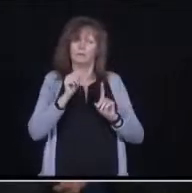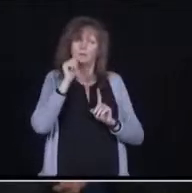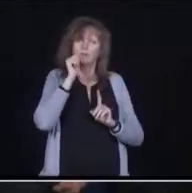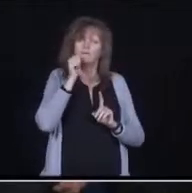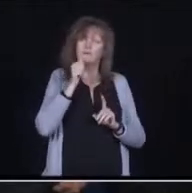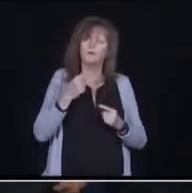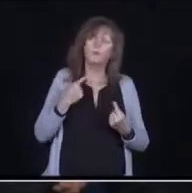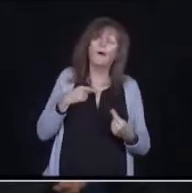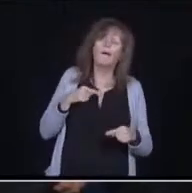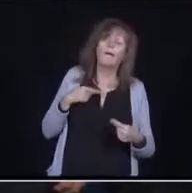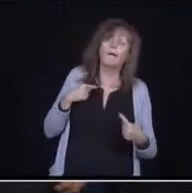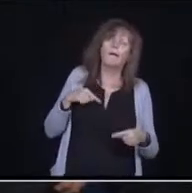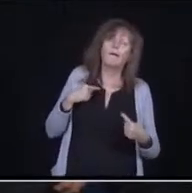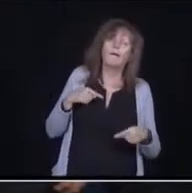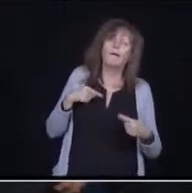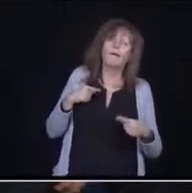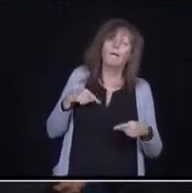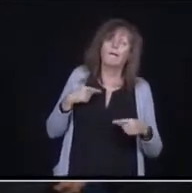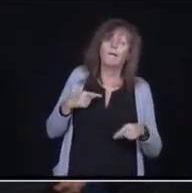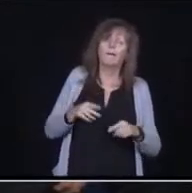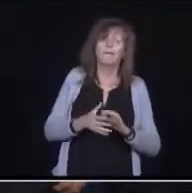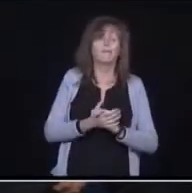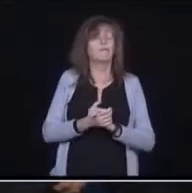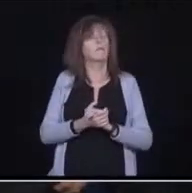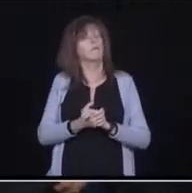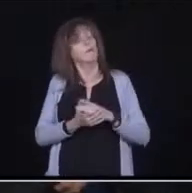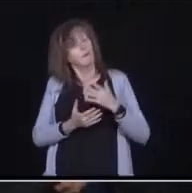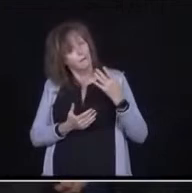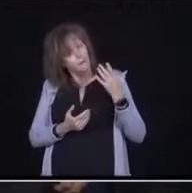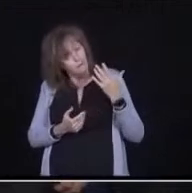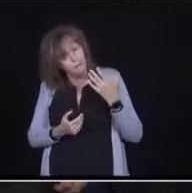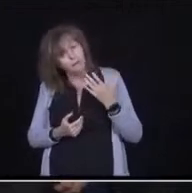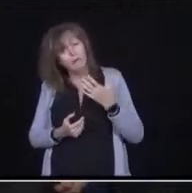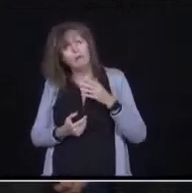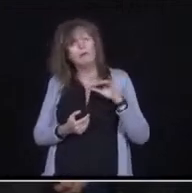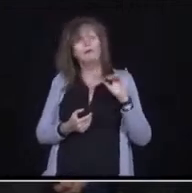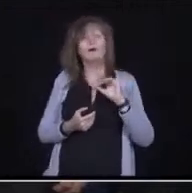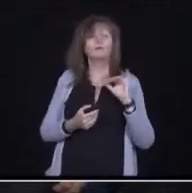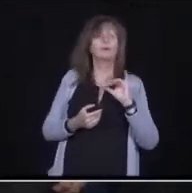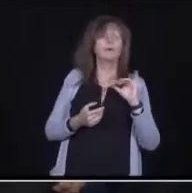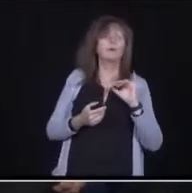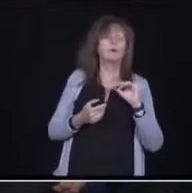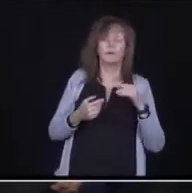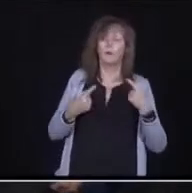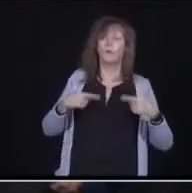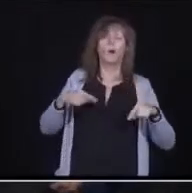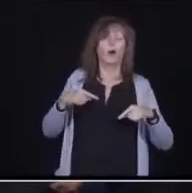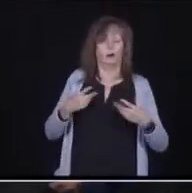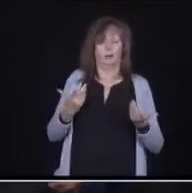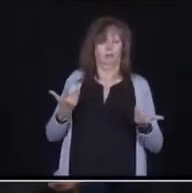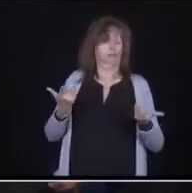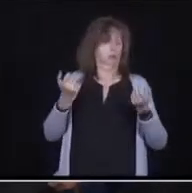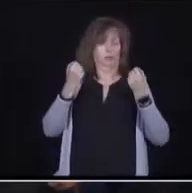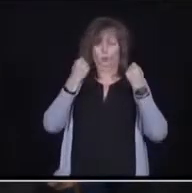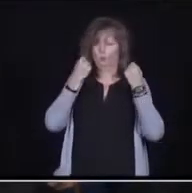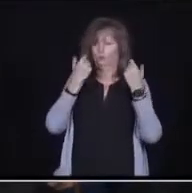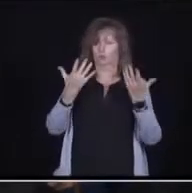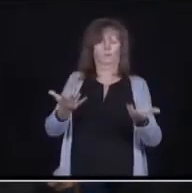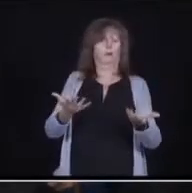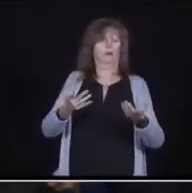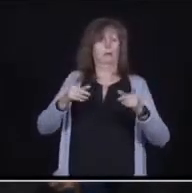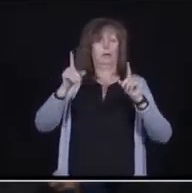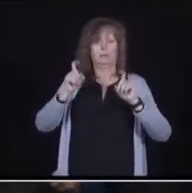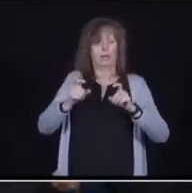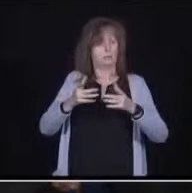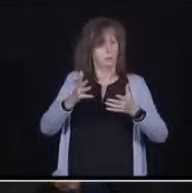having so many tests done that there become backlogs in the lab, because that did happen last winter and it